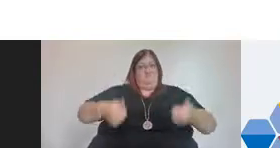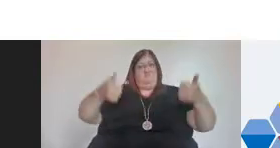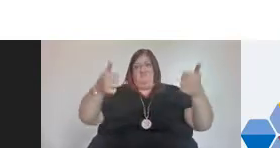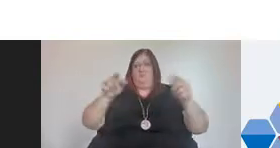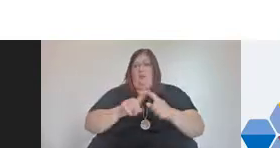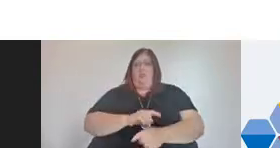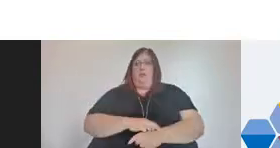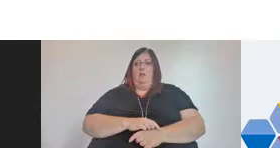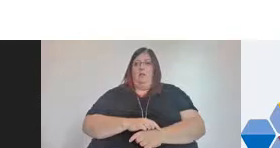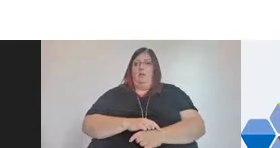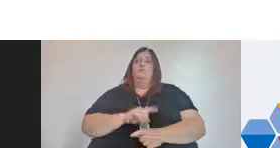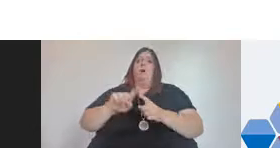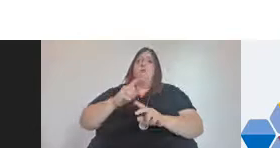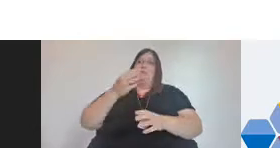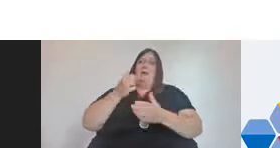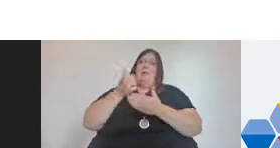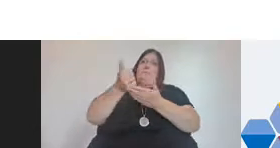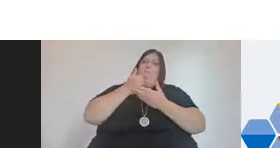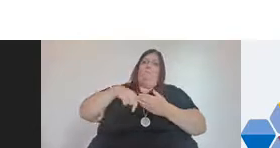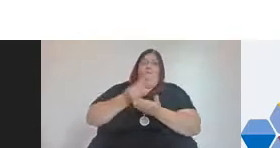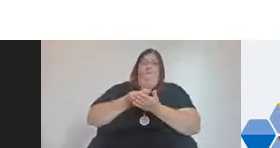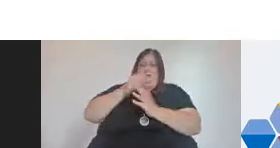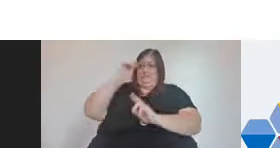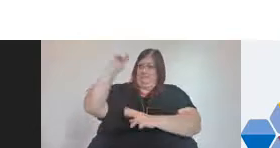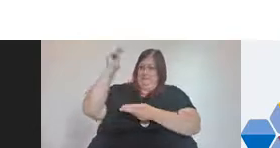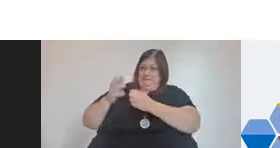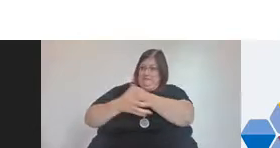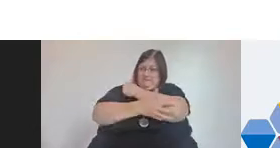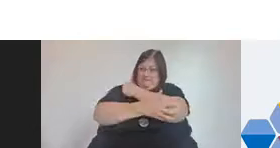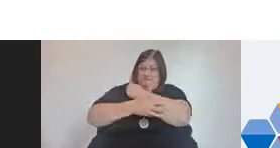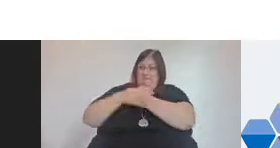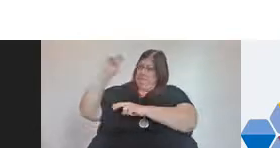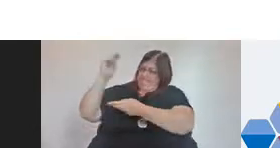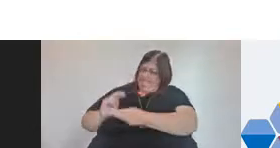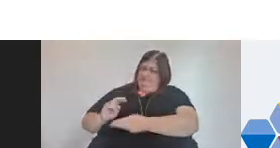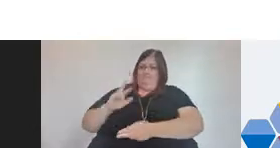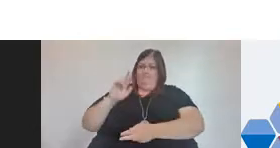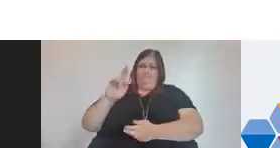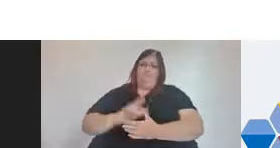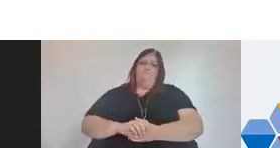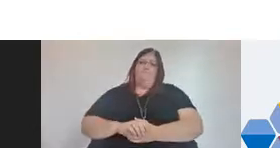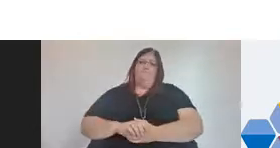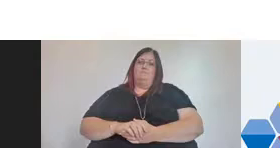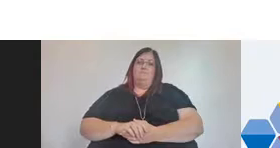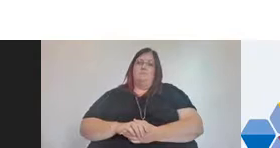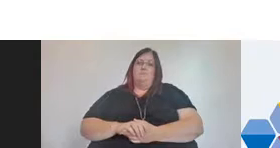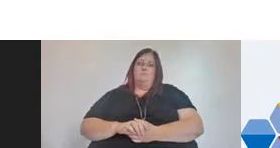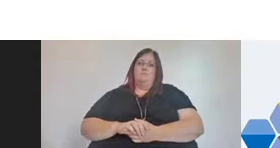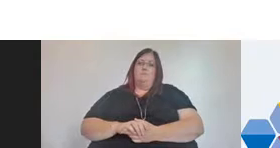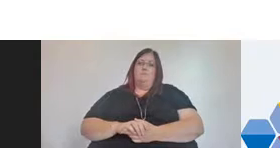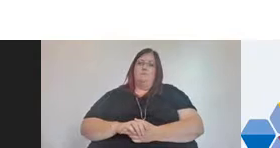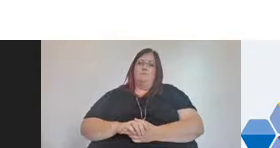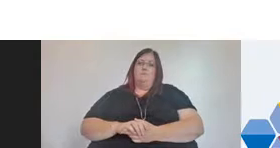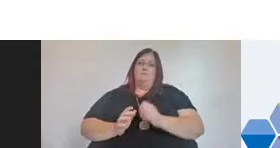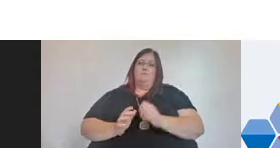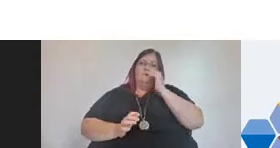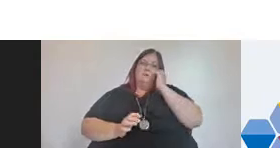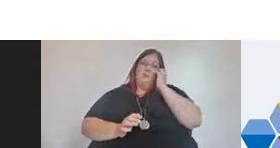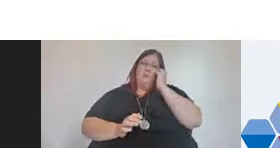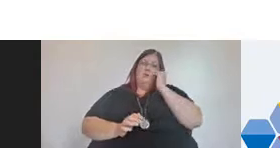the financial improvement. And essentially, to live within the strategy that I mentioned of using growth